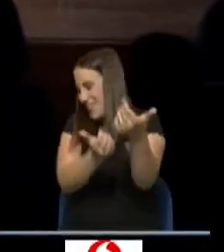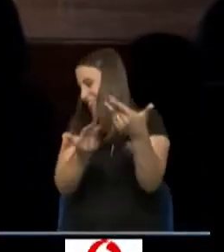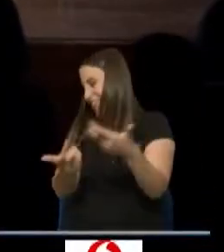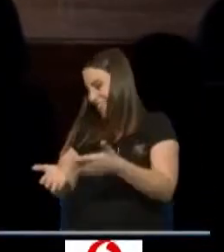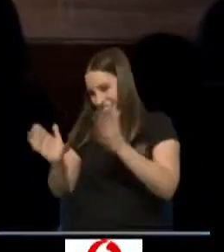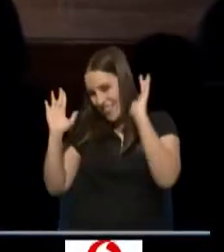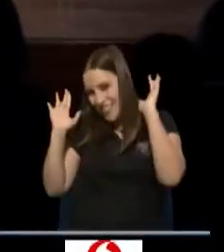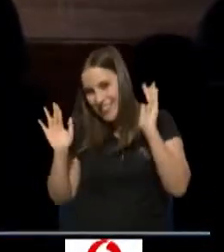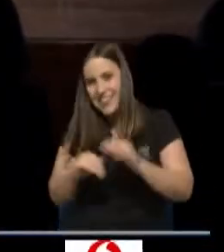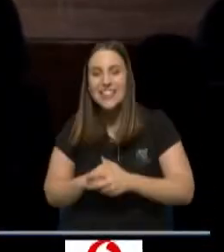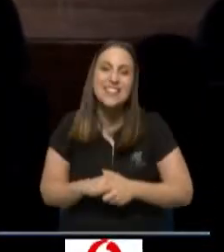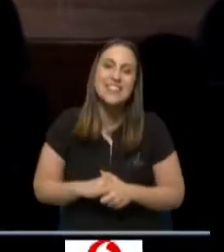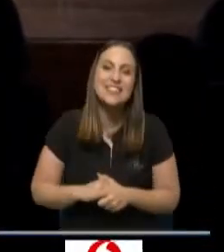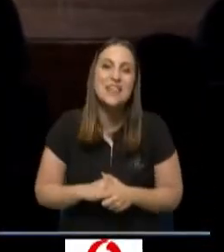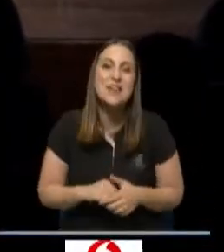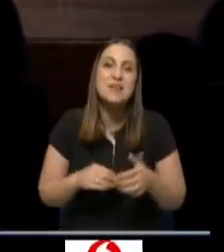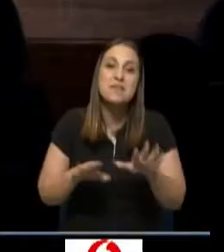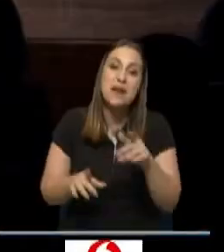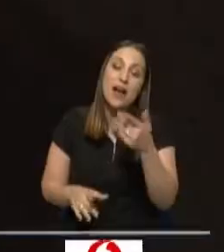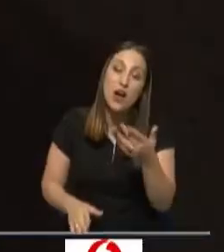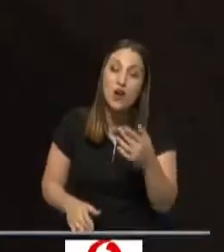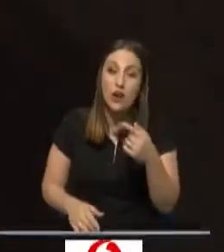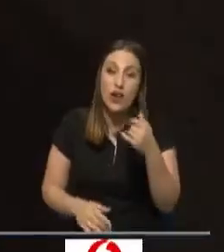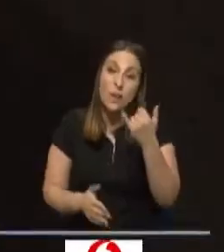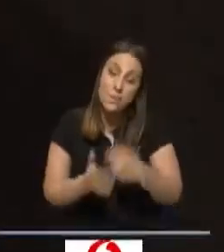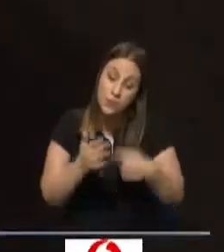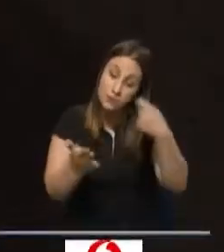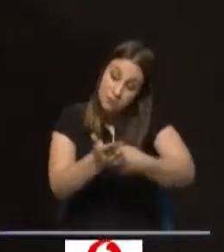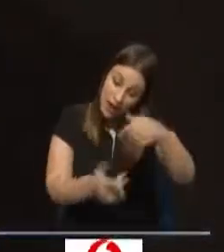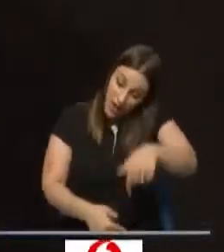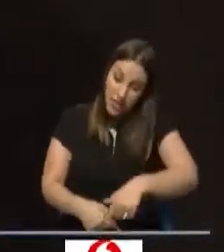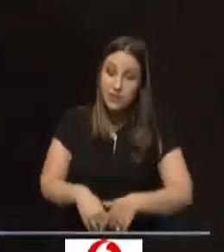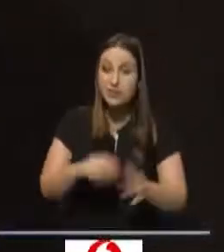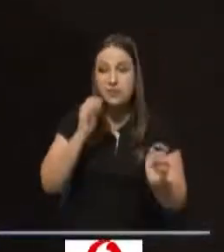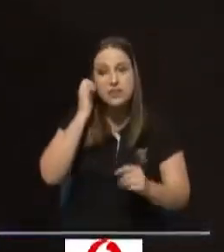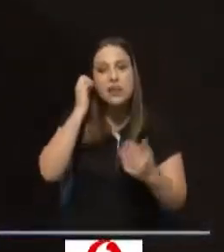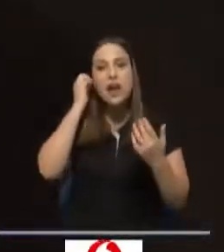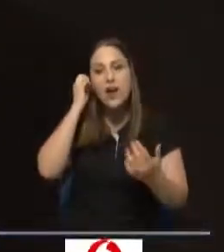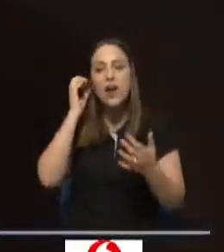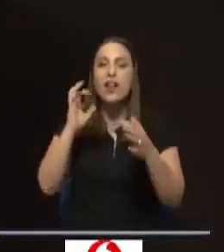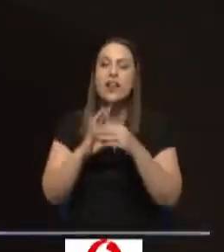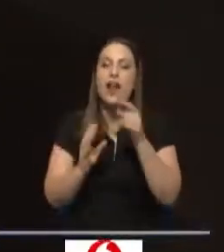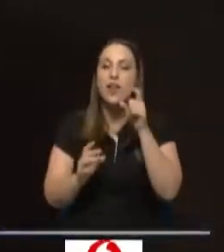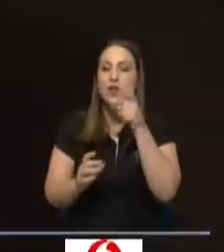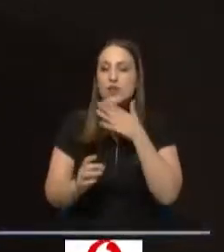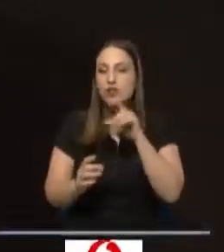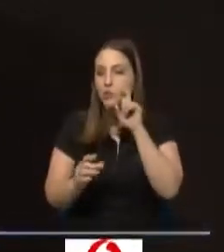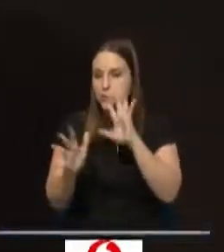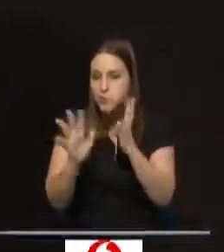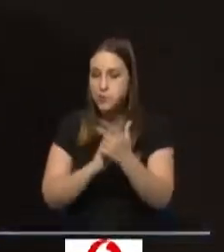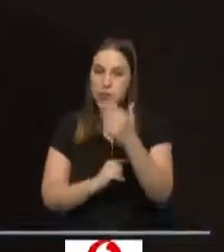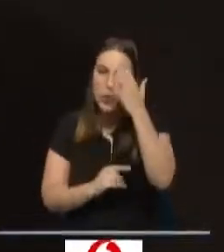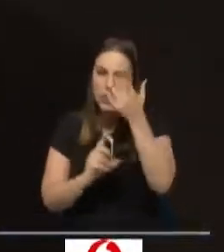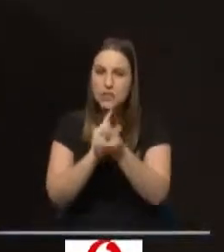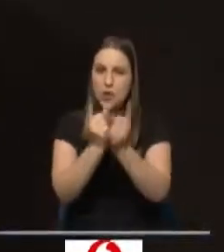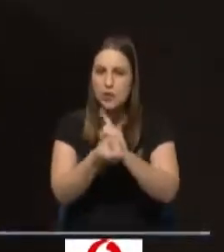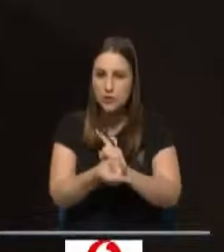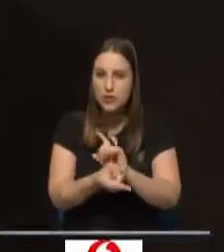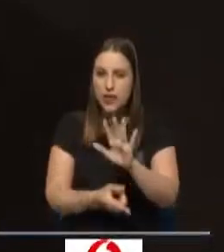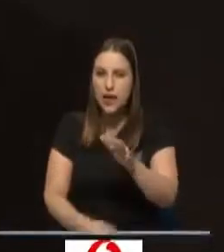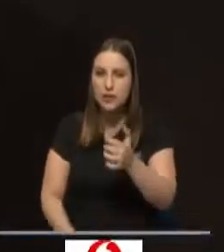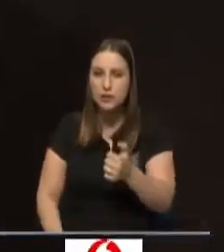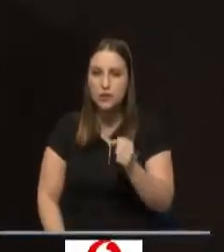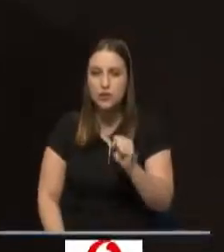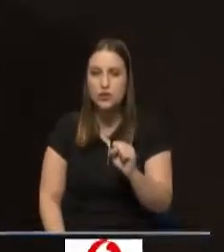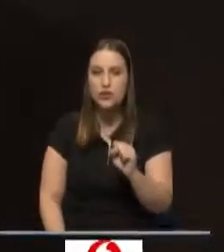those who come from abroad actually get tax allowances. But now you're going to pay taxes here. In terms of sustainability, I think it's the